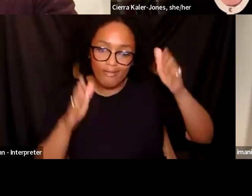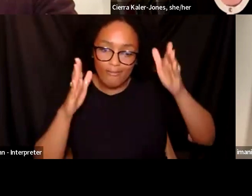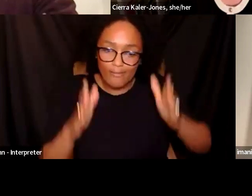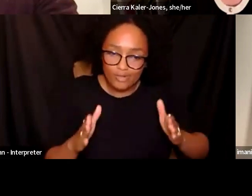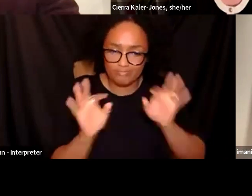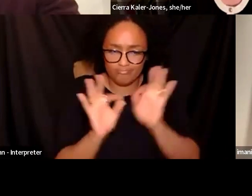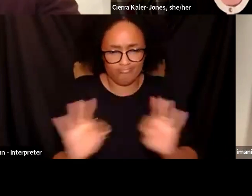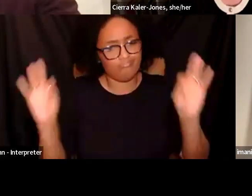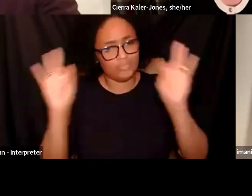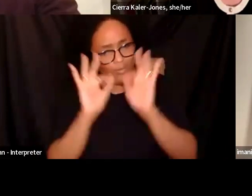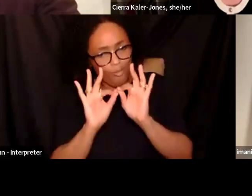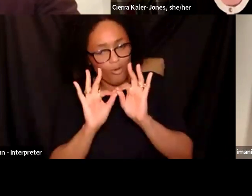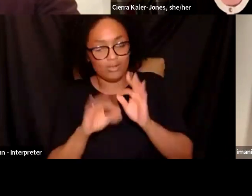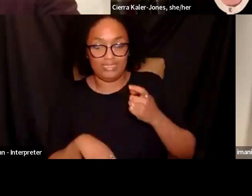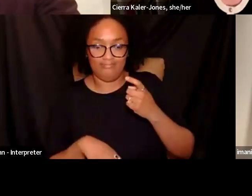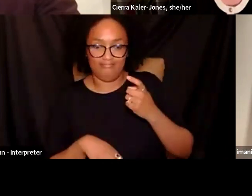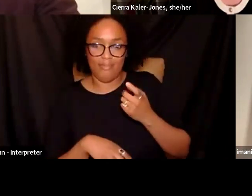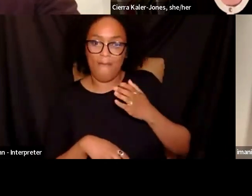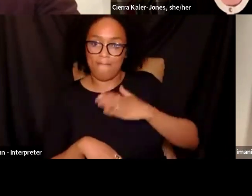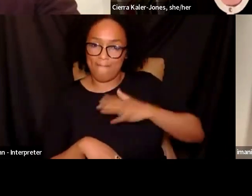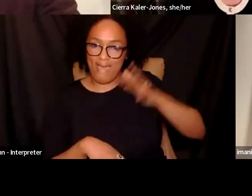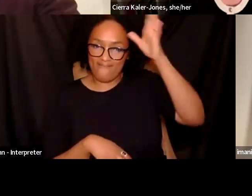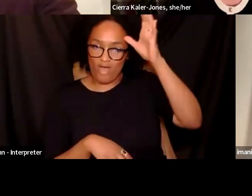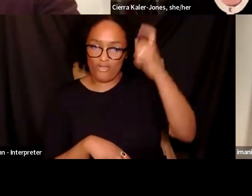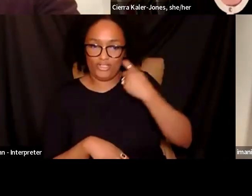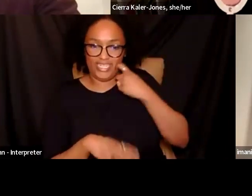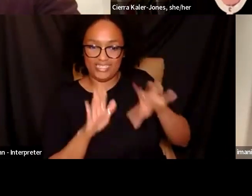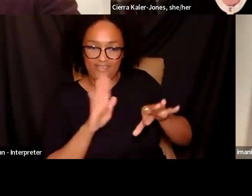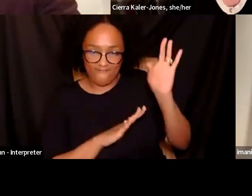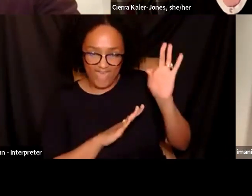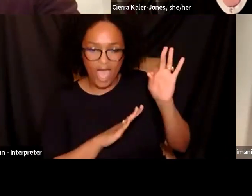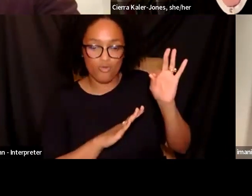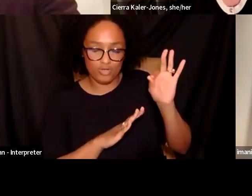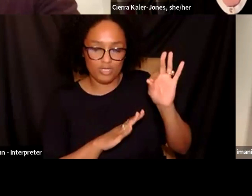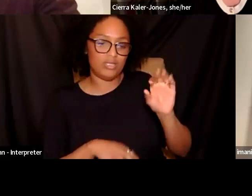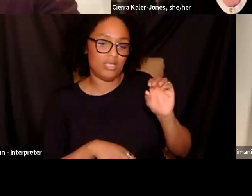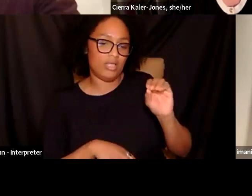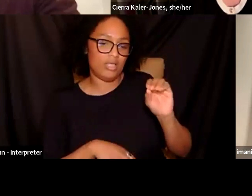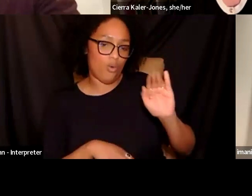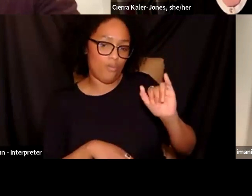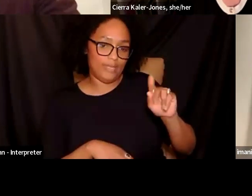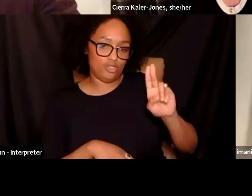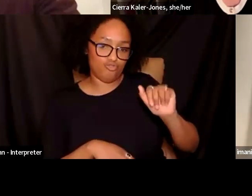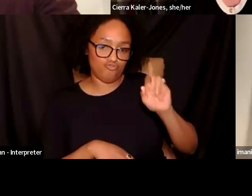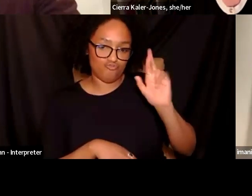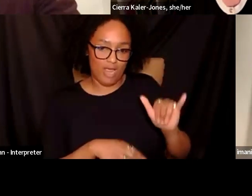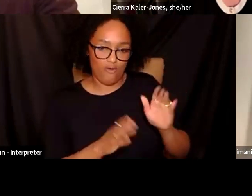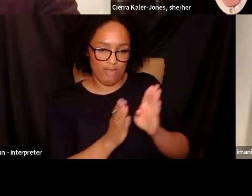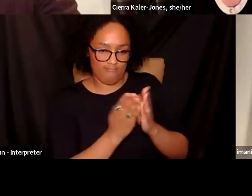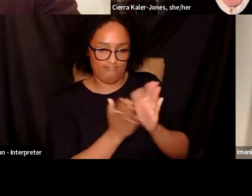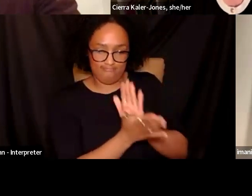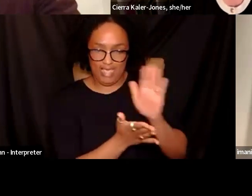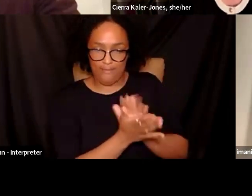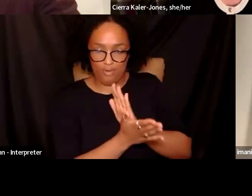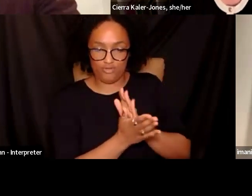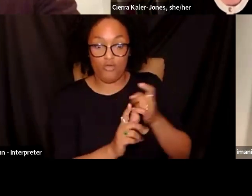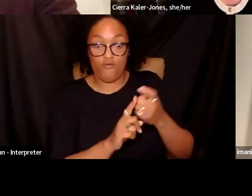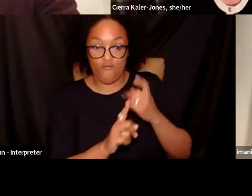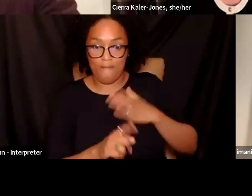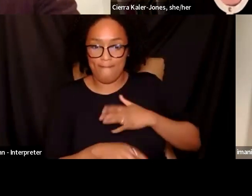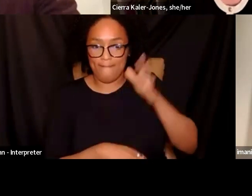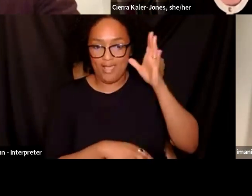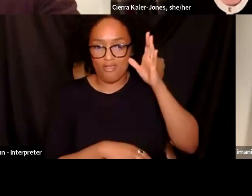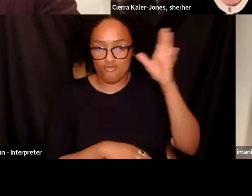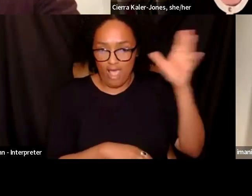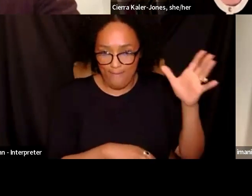found the obituary for my great great grandmother who was enslaved in Mississippi. And in a black newspaper